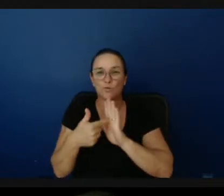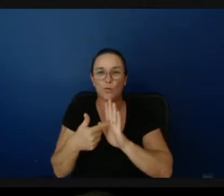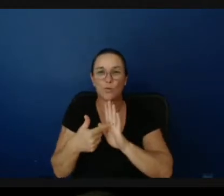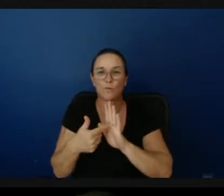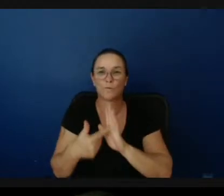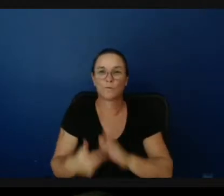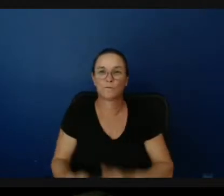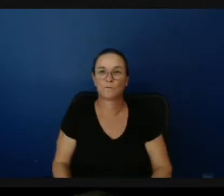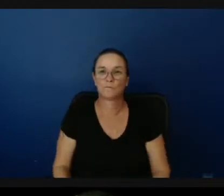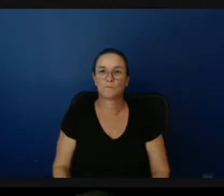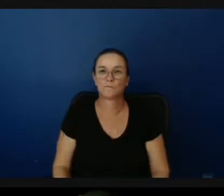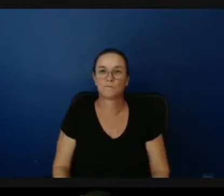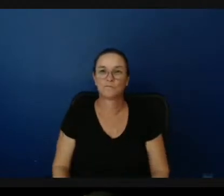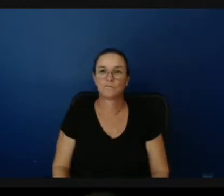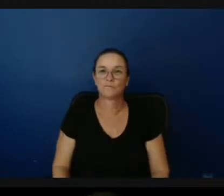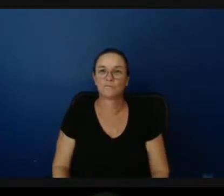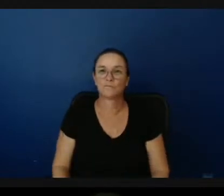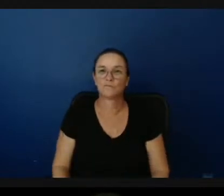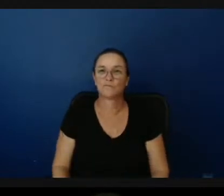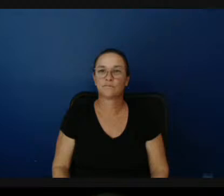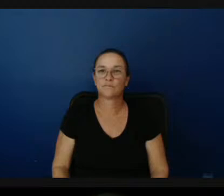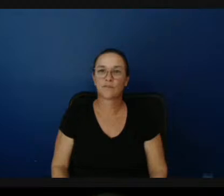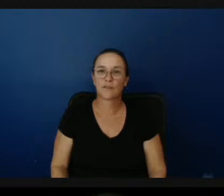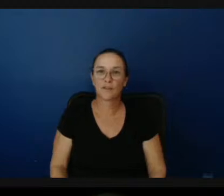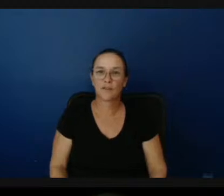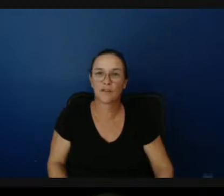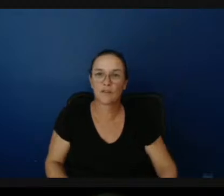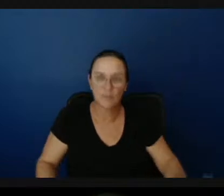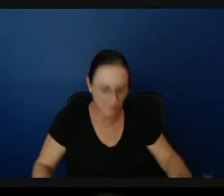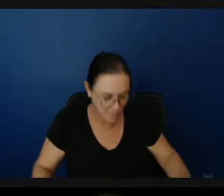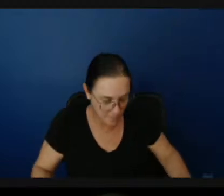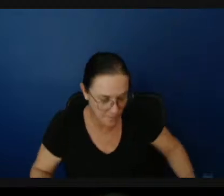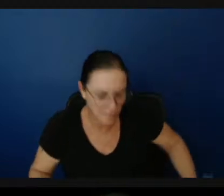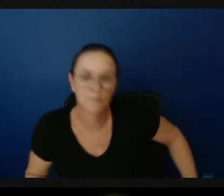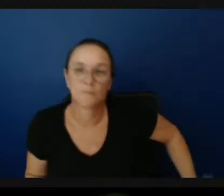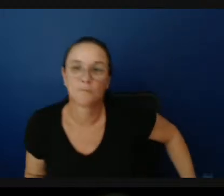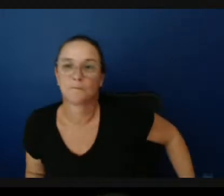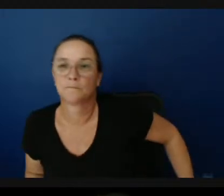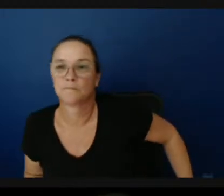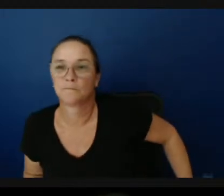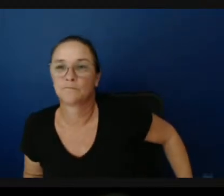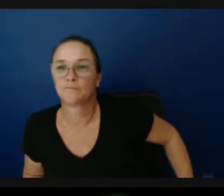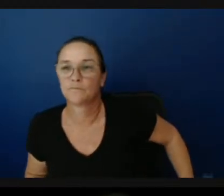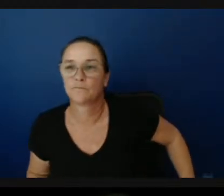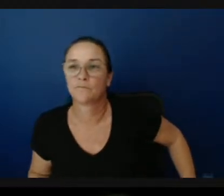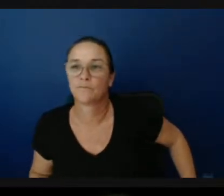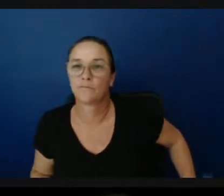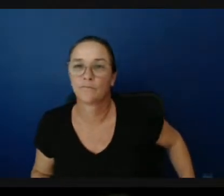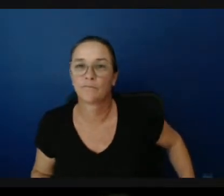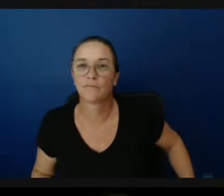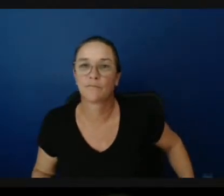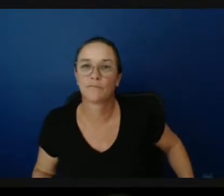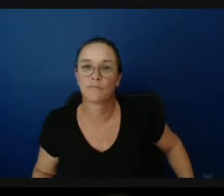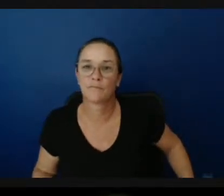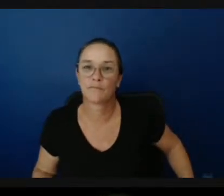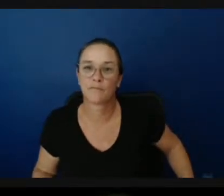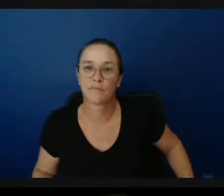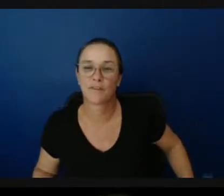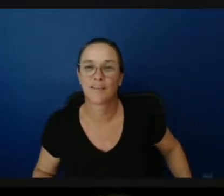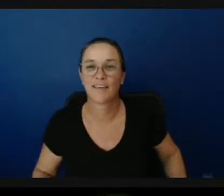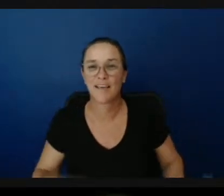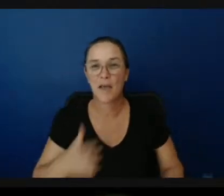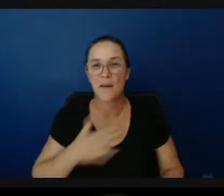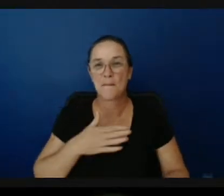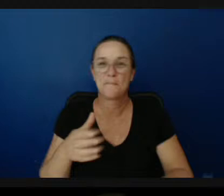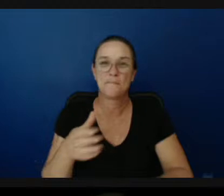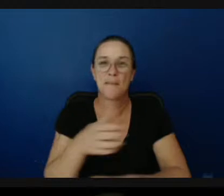evening. So Timothy comes through on the 3rd, and my superpower that shuts down volcanoes finally took